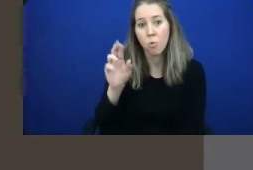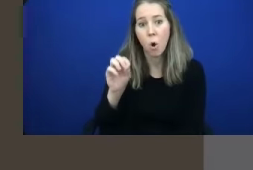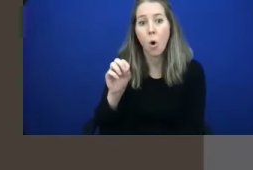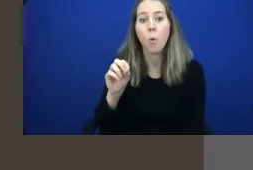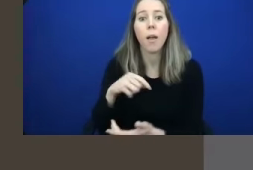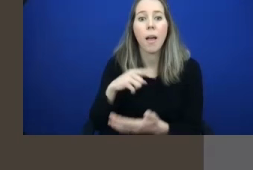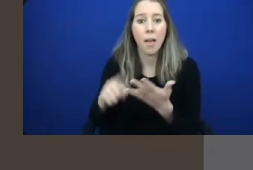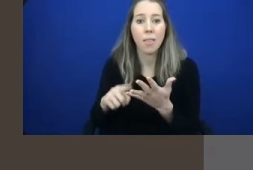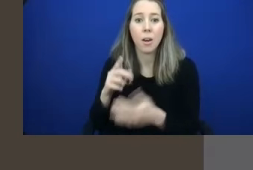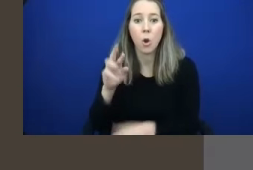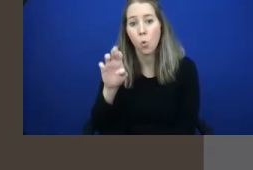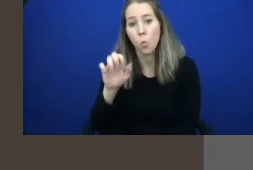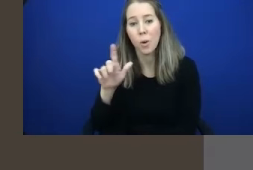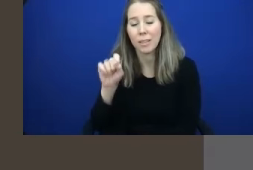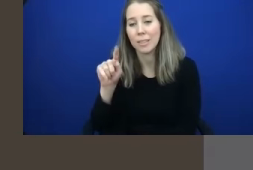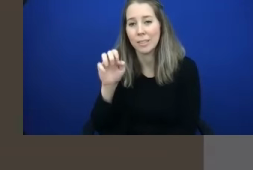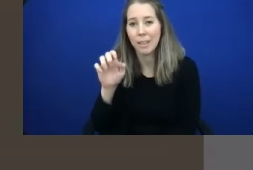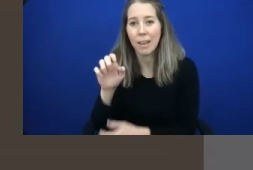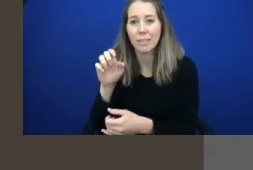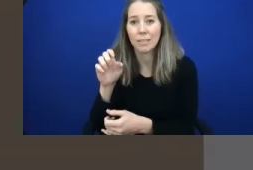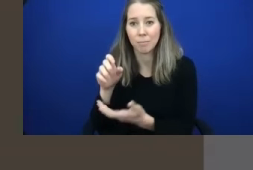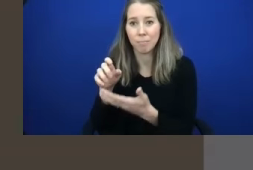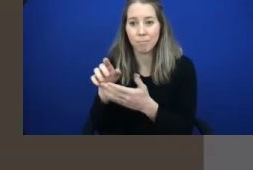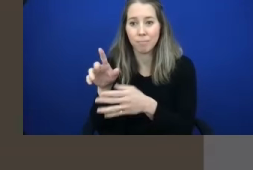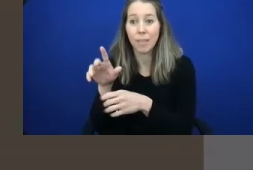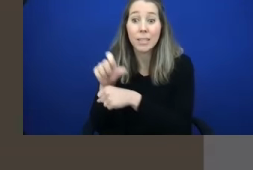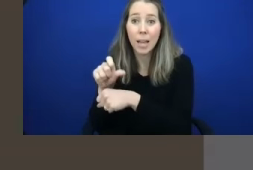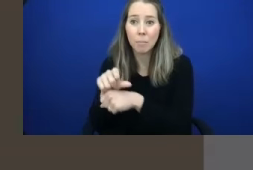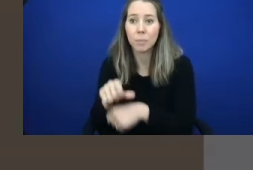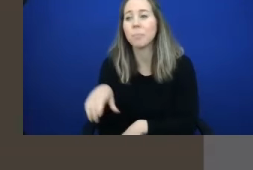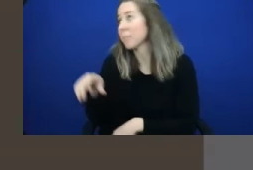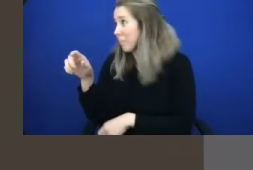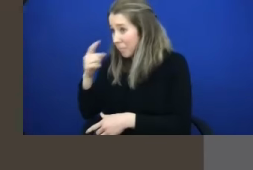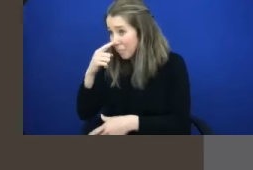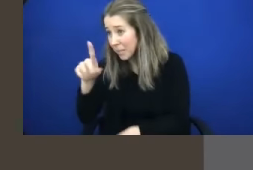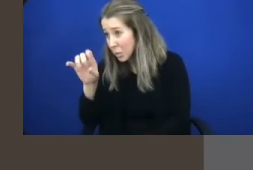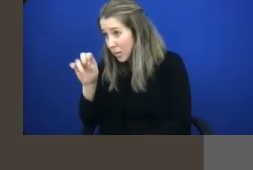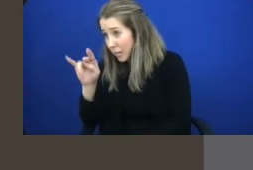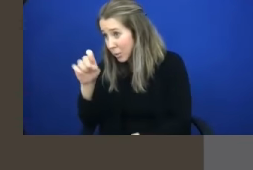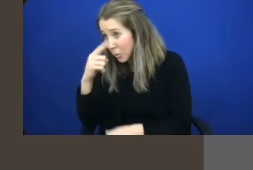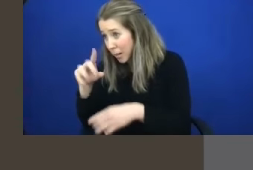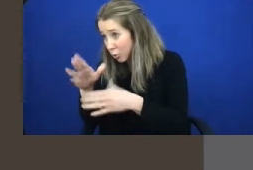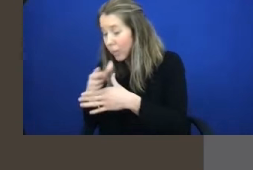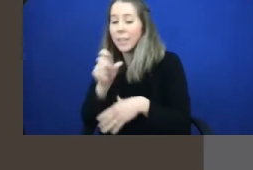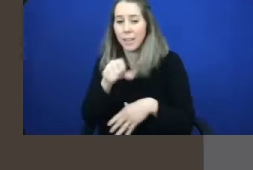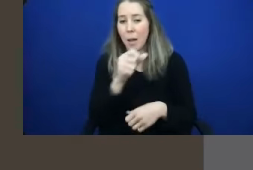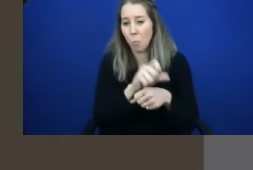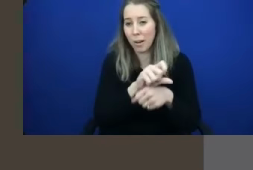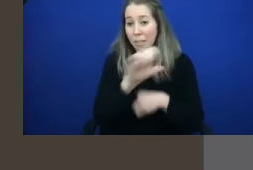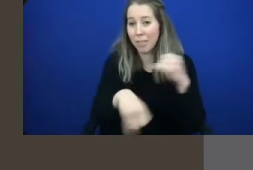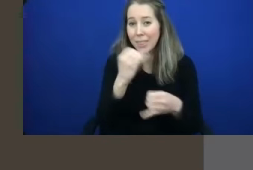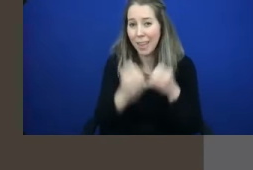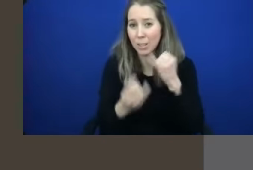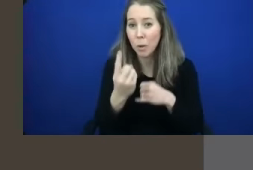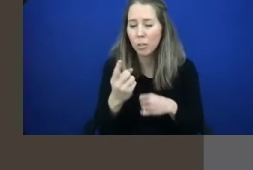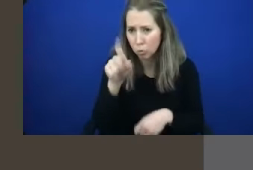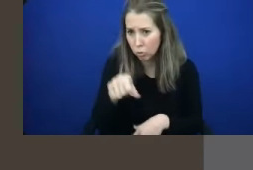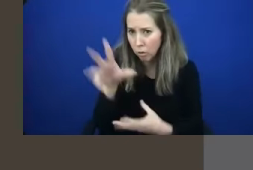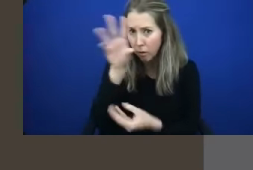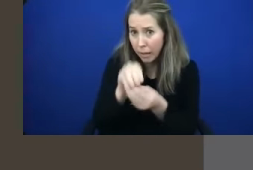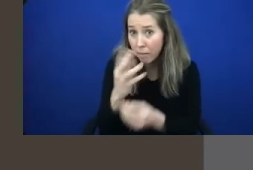writing assignment. So Denise, if you can kind of share. I'm working on getting this last one in here. Sure. All right, so there should be 5. Are